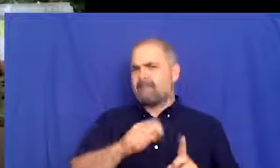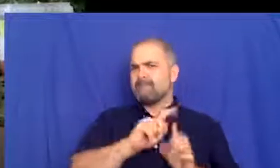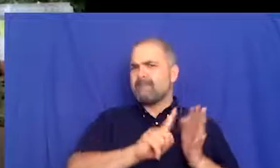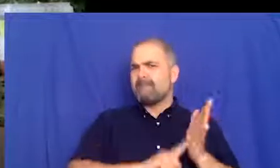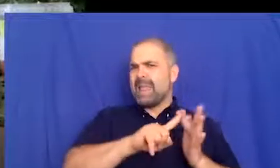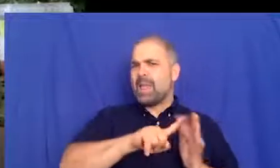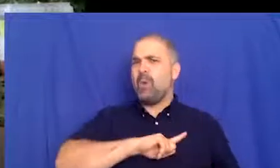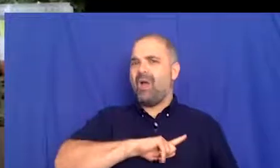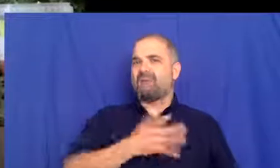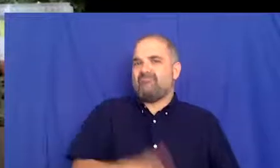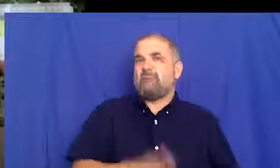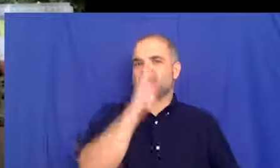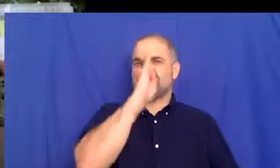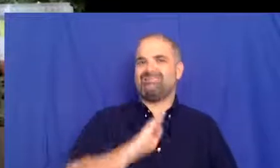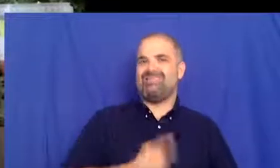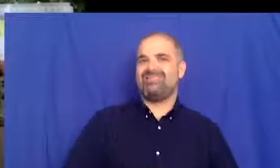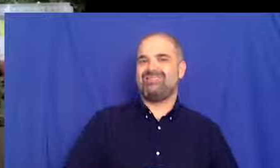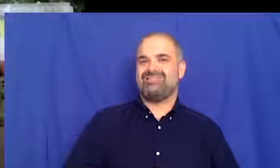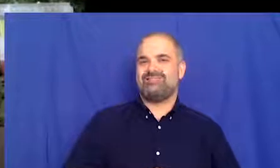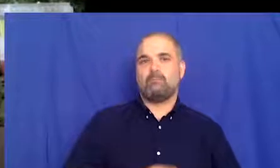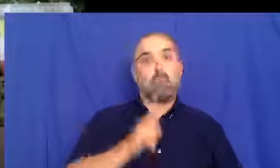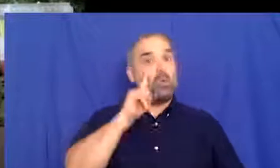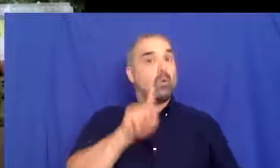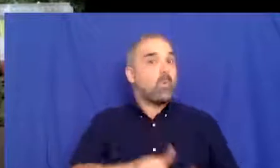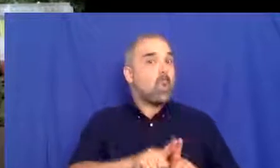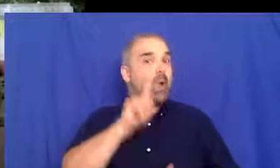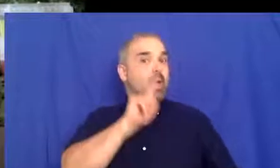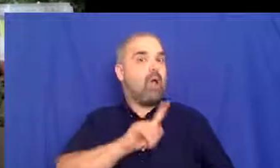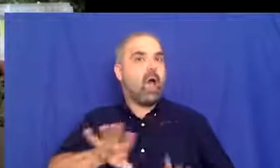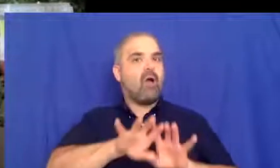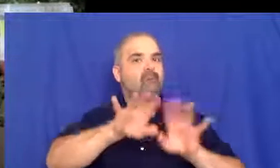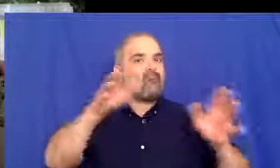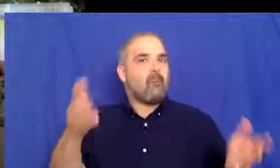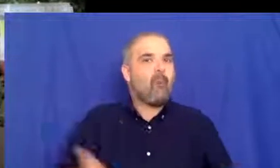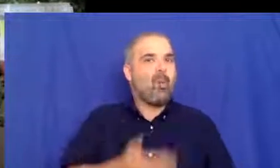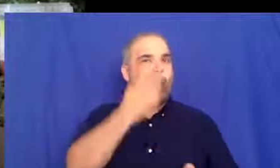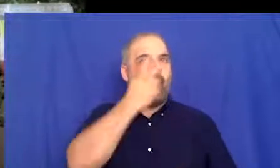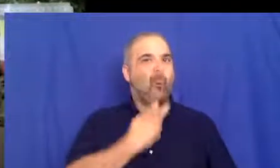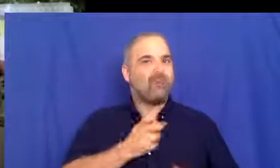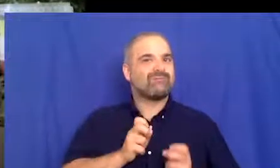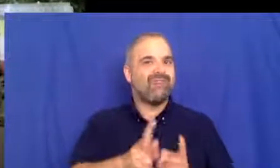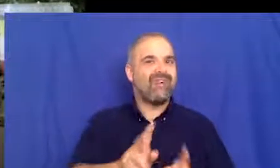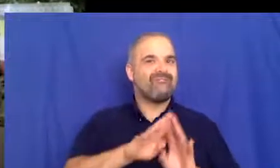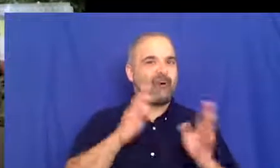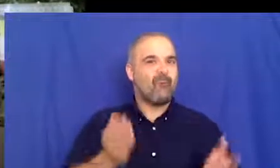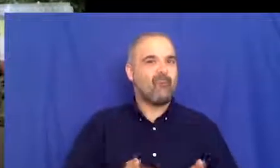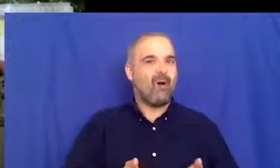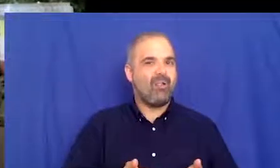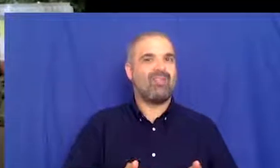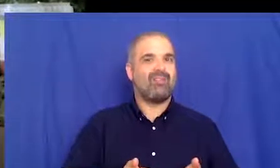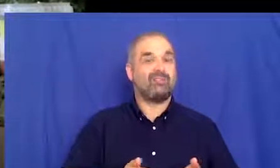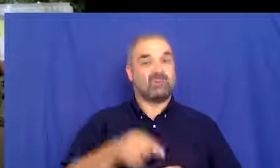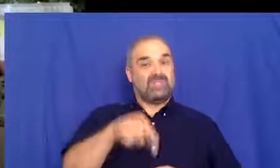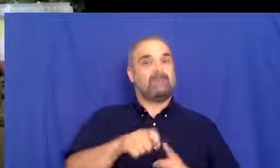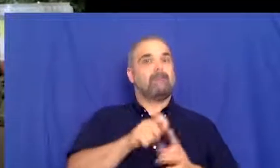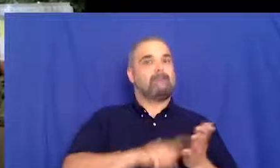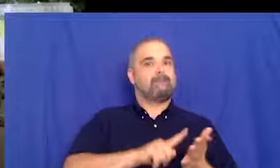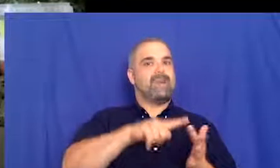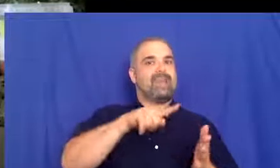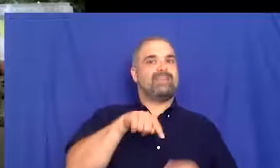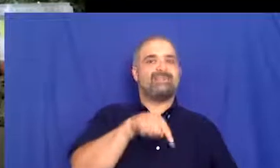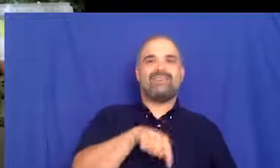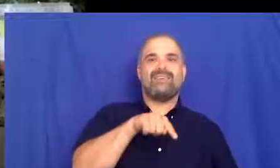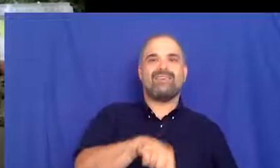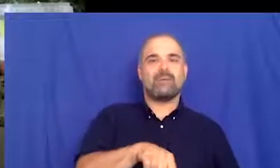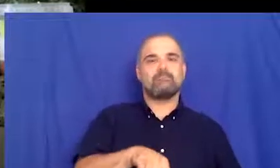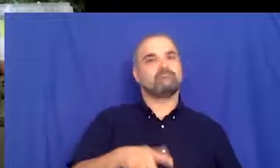he's Brazilian. He looks a bit like an old school football because he does roll up into this ball. So we thought it was quite a clever name for him. So this is Pele and